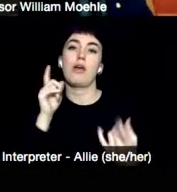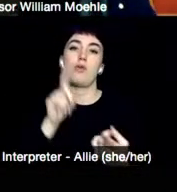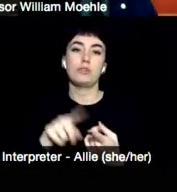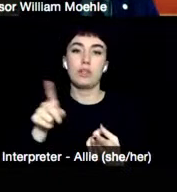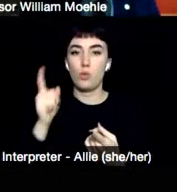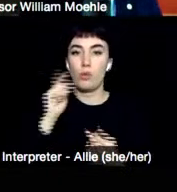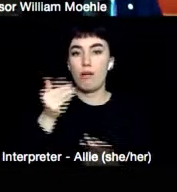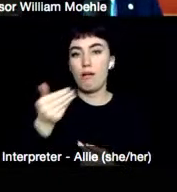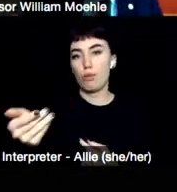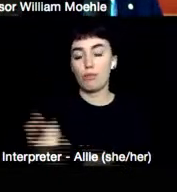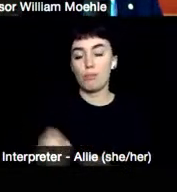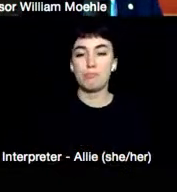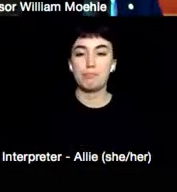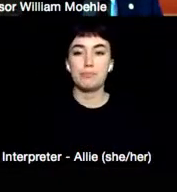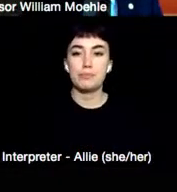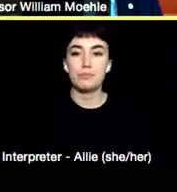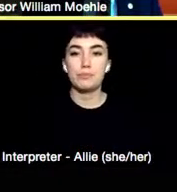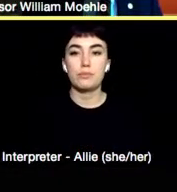board.